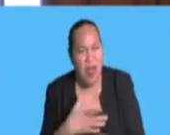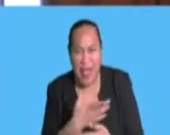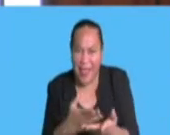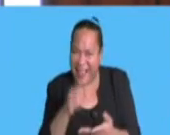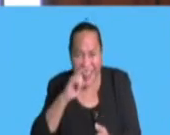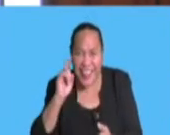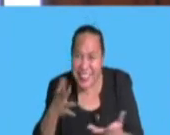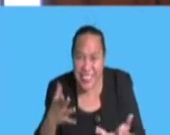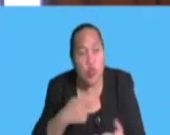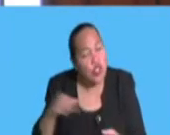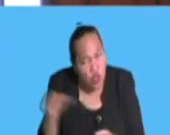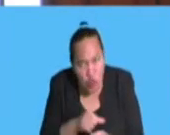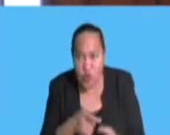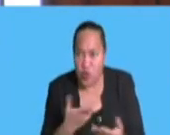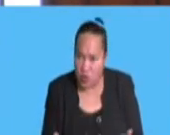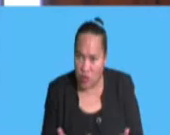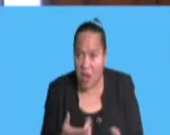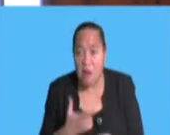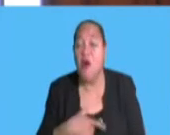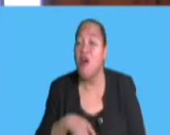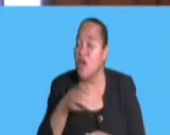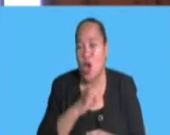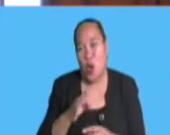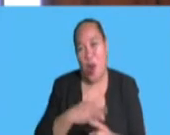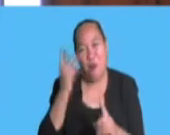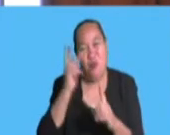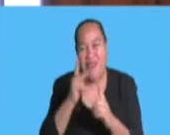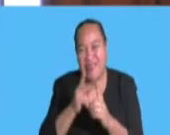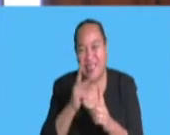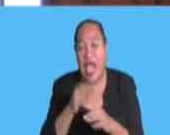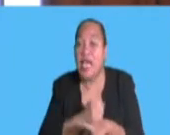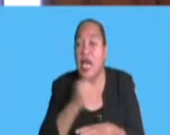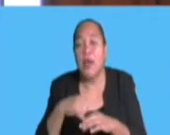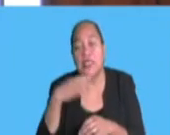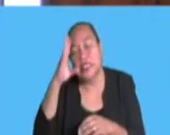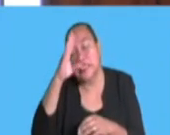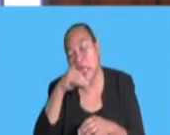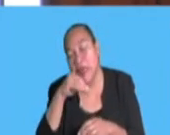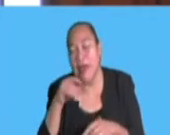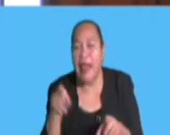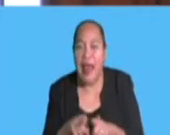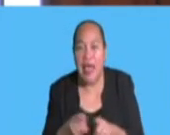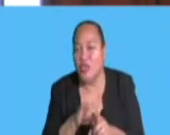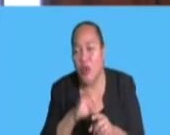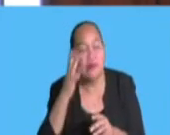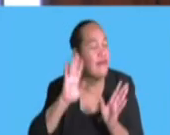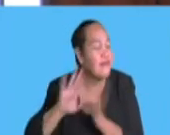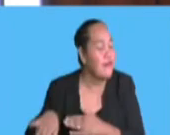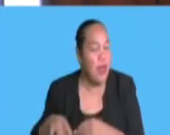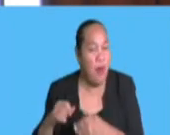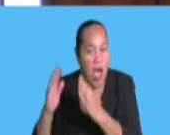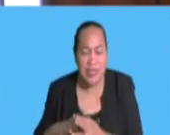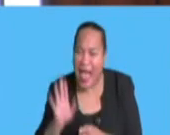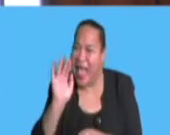aren't we doing it? Because it isn't a priority. Government is sleeping at the wheel with respect to housing. Time